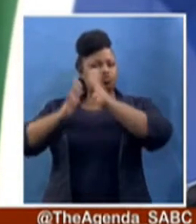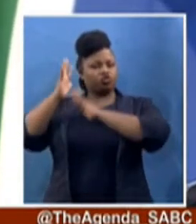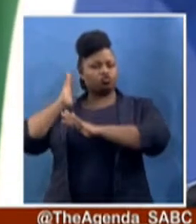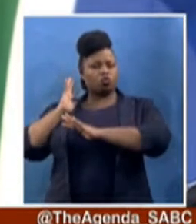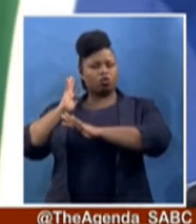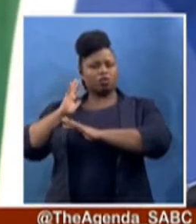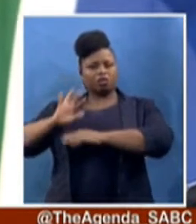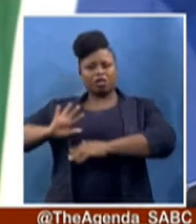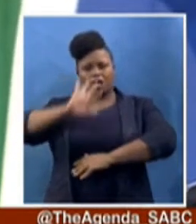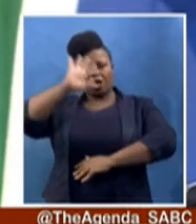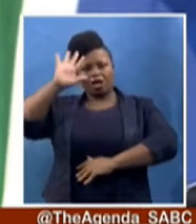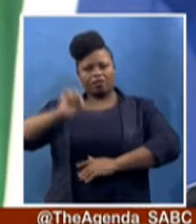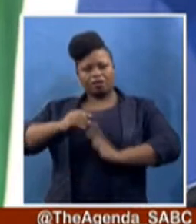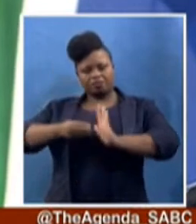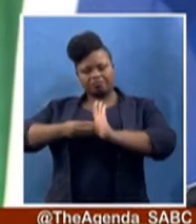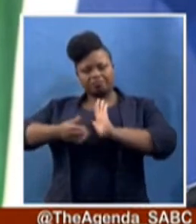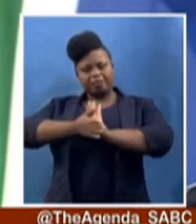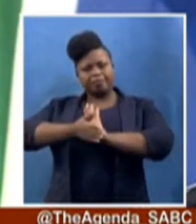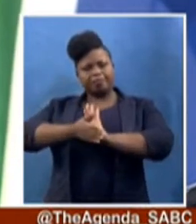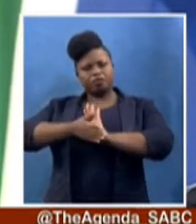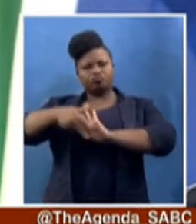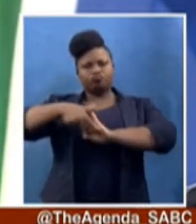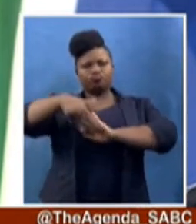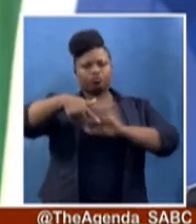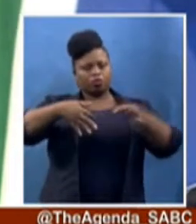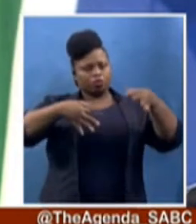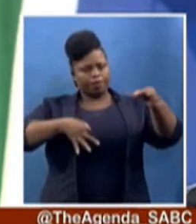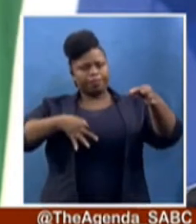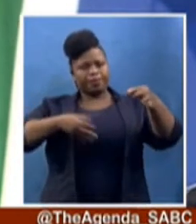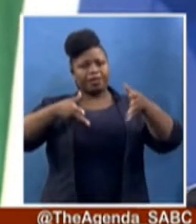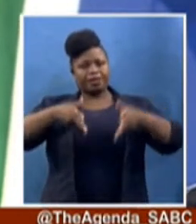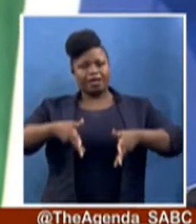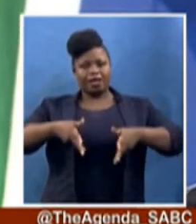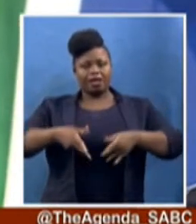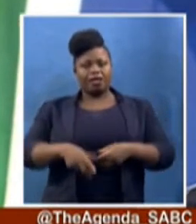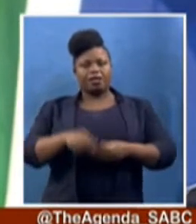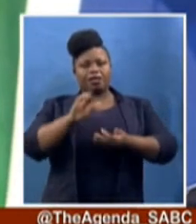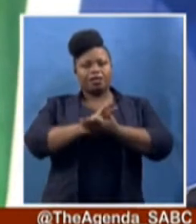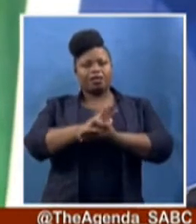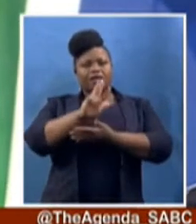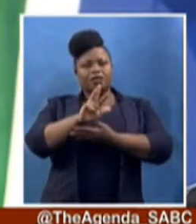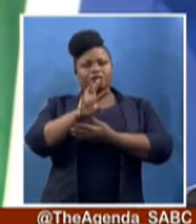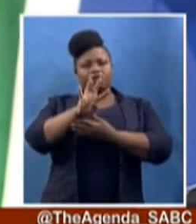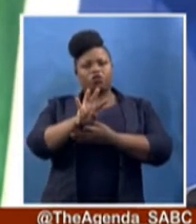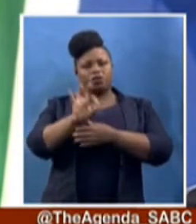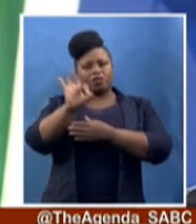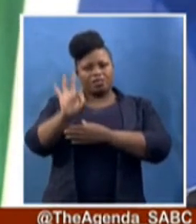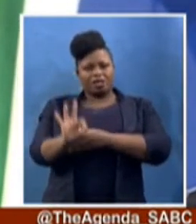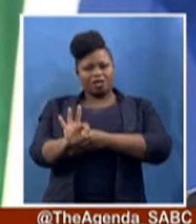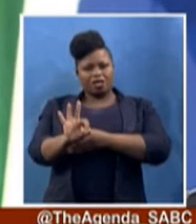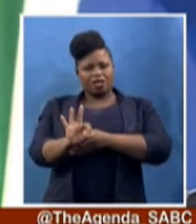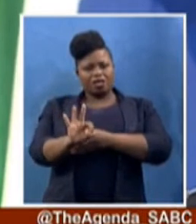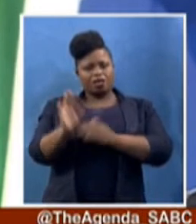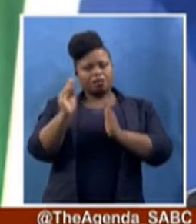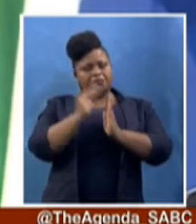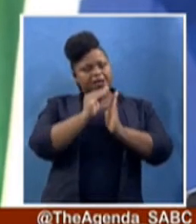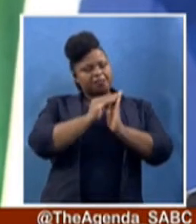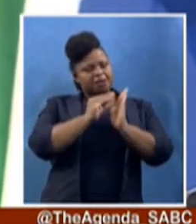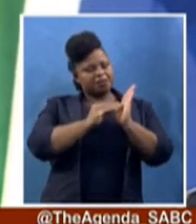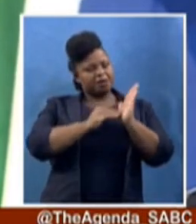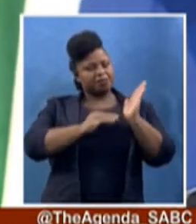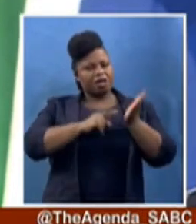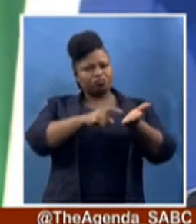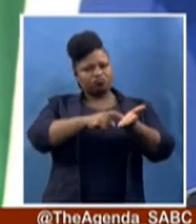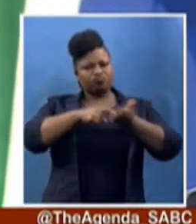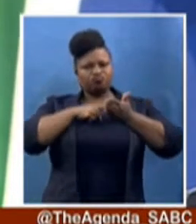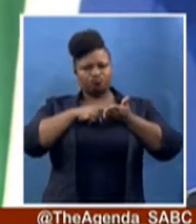in 1943, setting out the demands of South African people